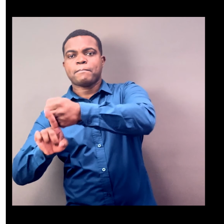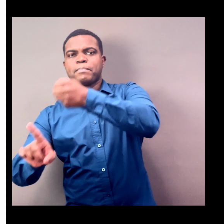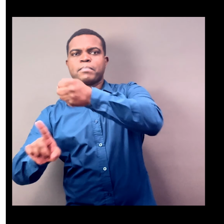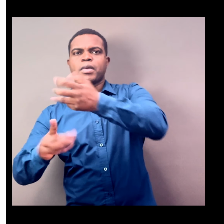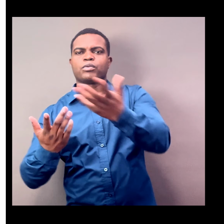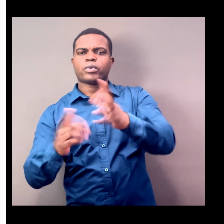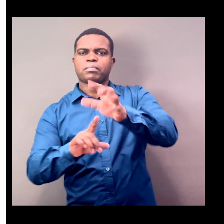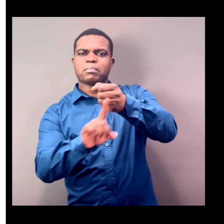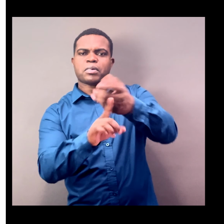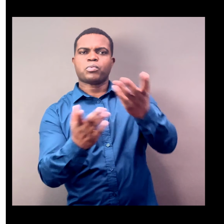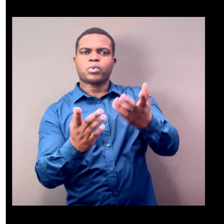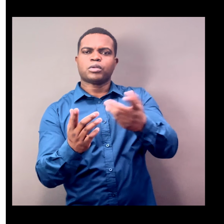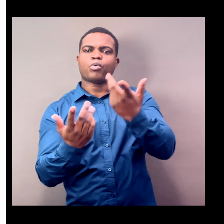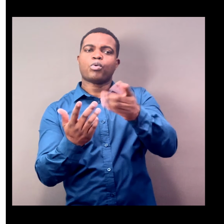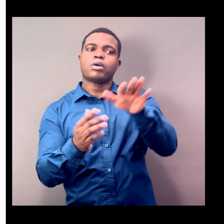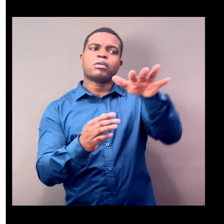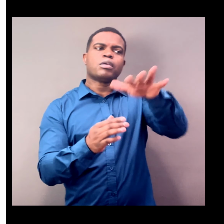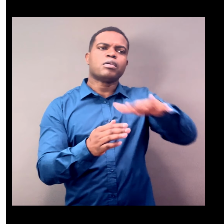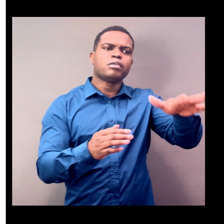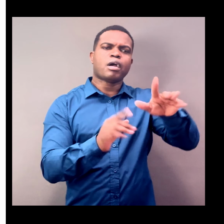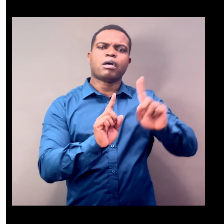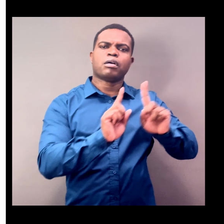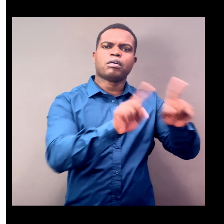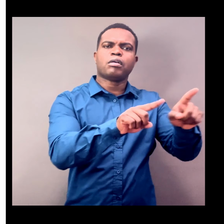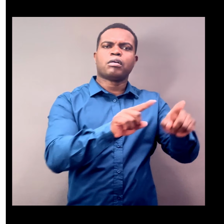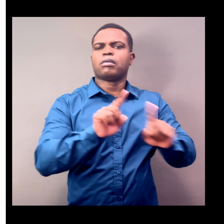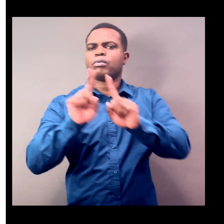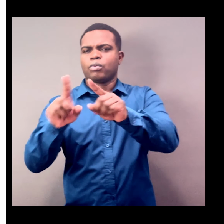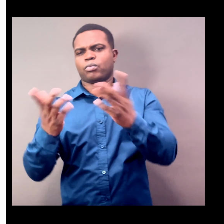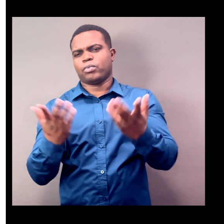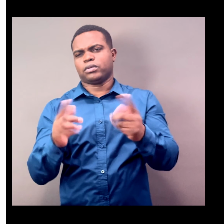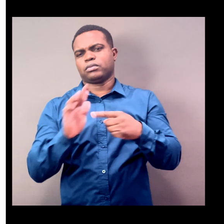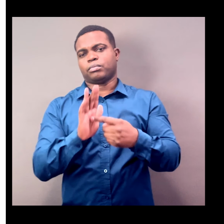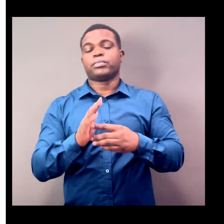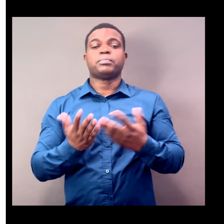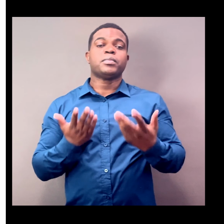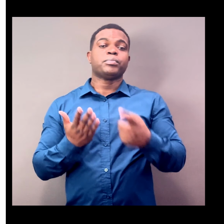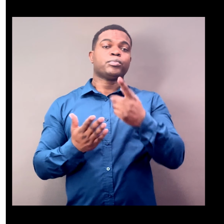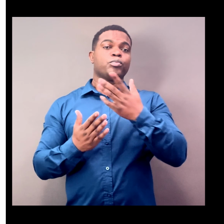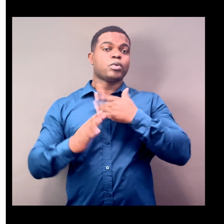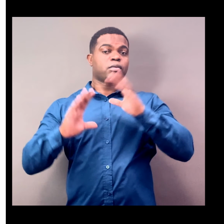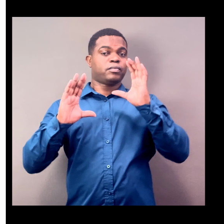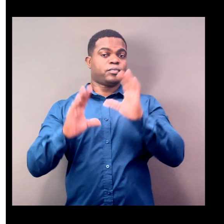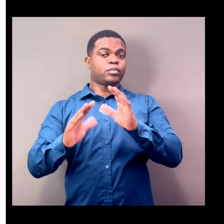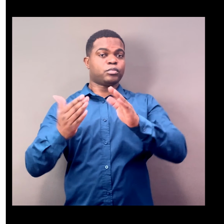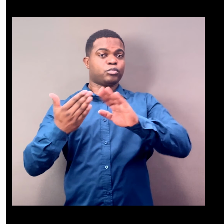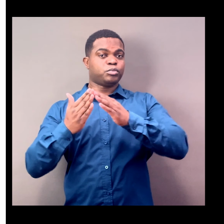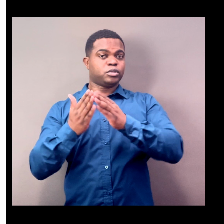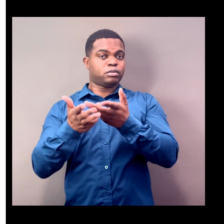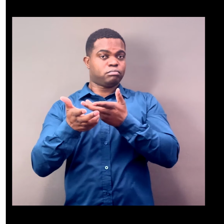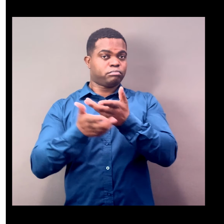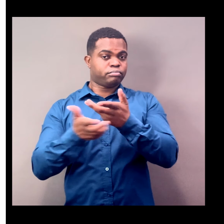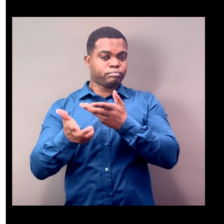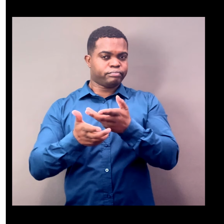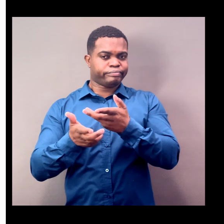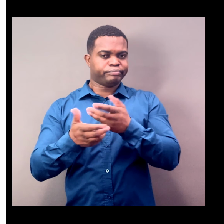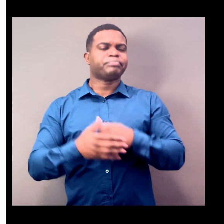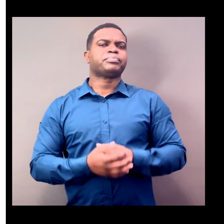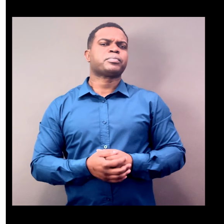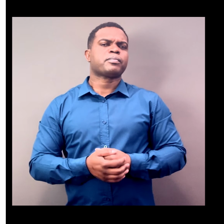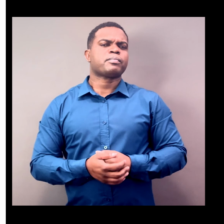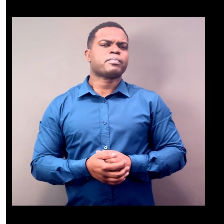impact, the areas you want to go to. So for example, if you want to focus your community